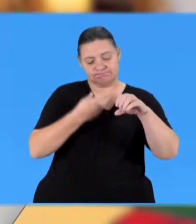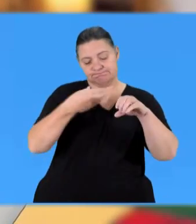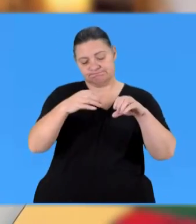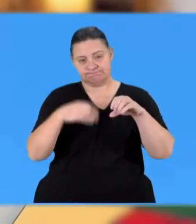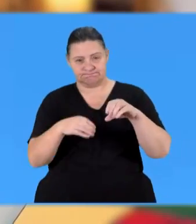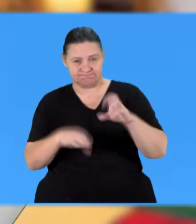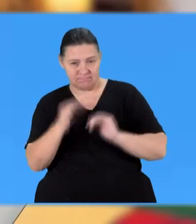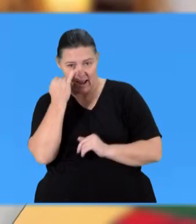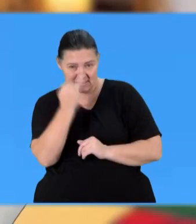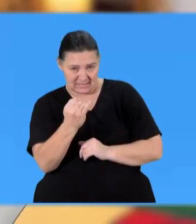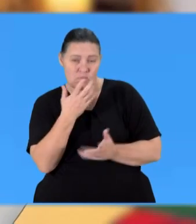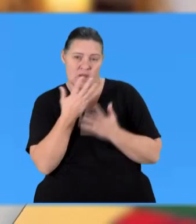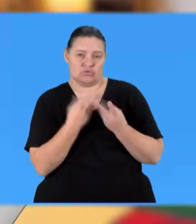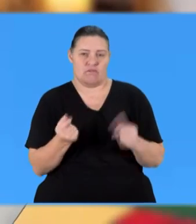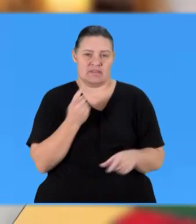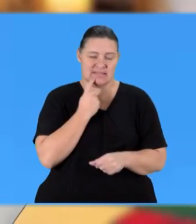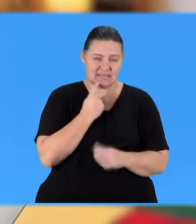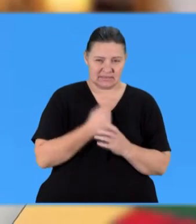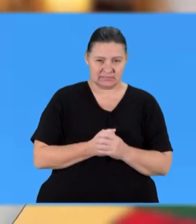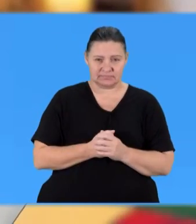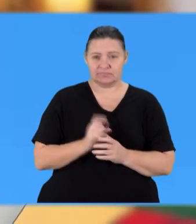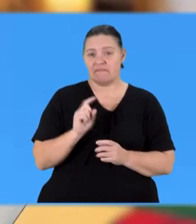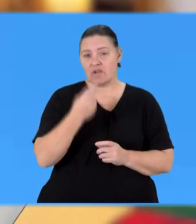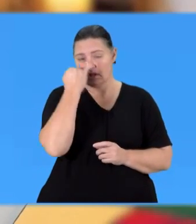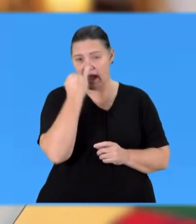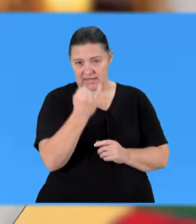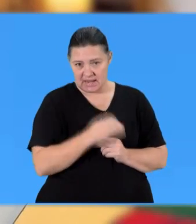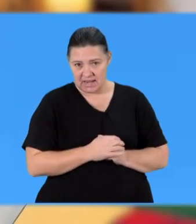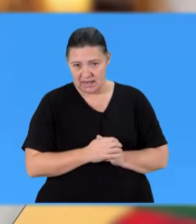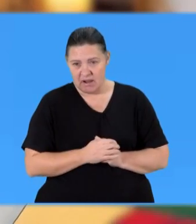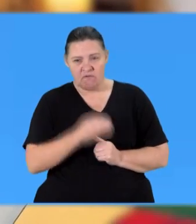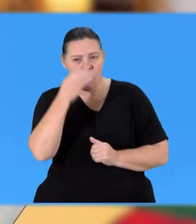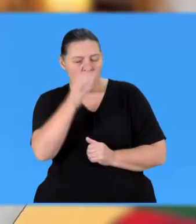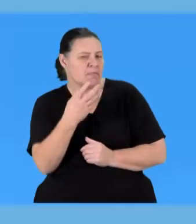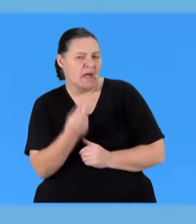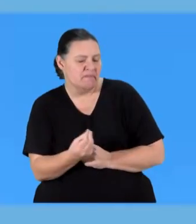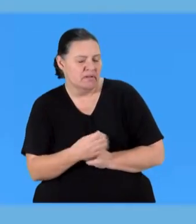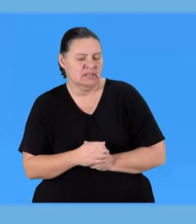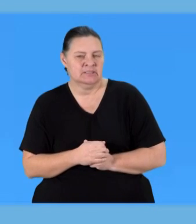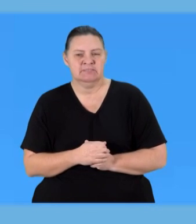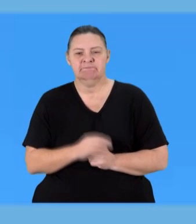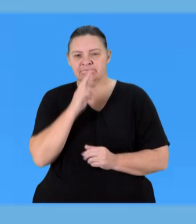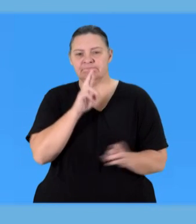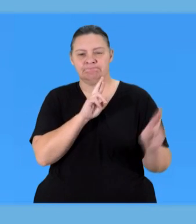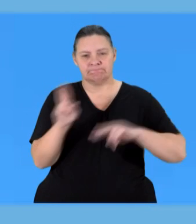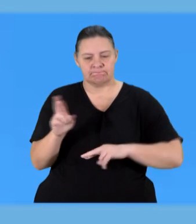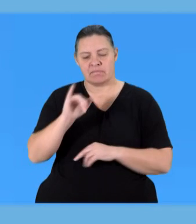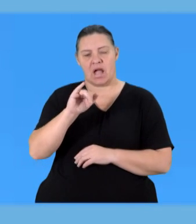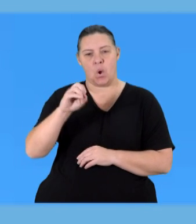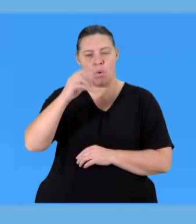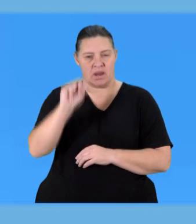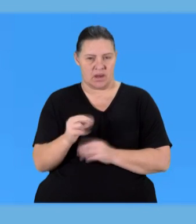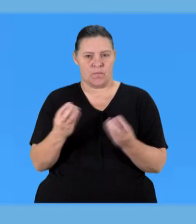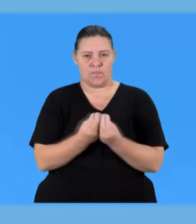into small ideas that we can be able to solve. Now, our first idea or our first concept that you're going to be looking at is the reaction